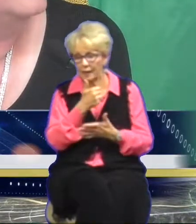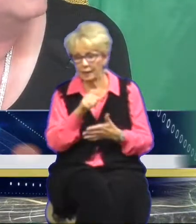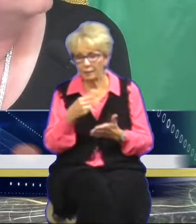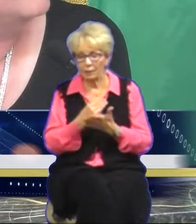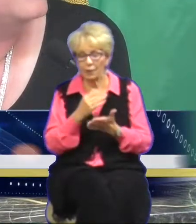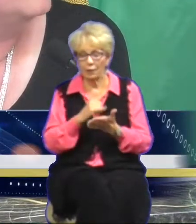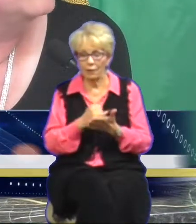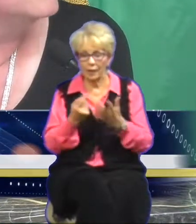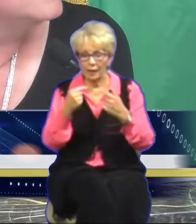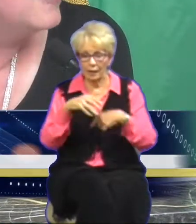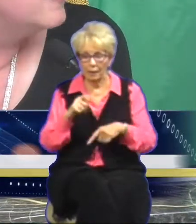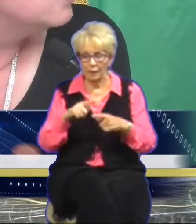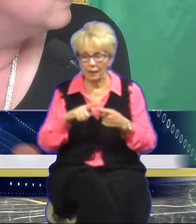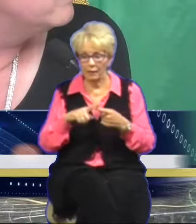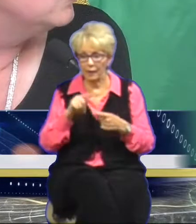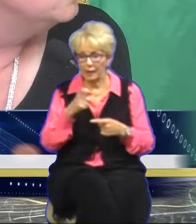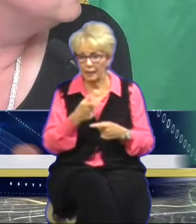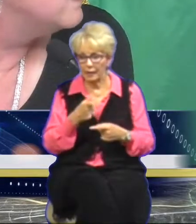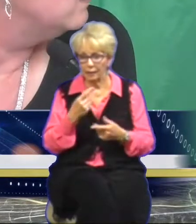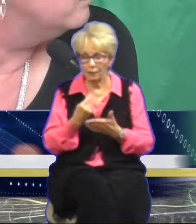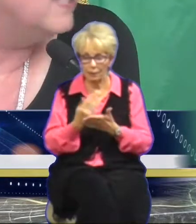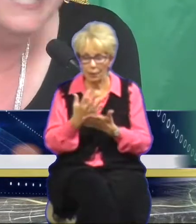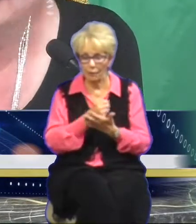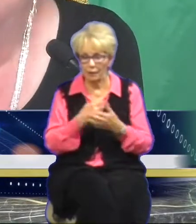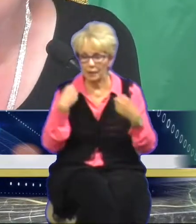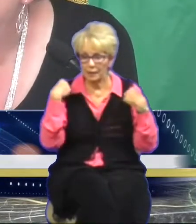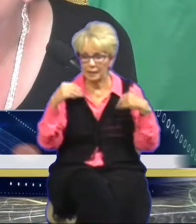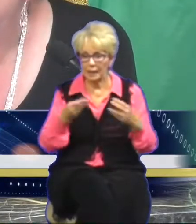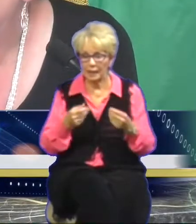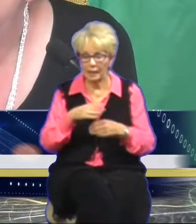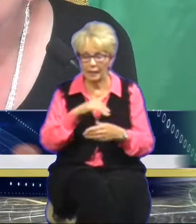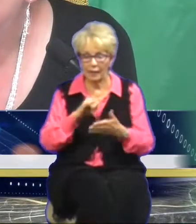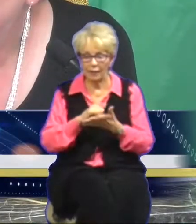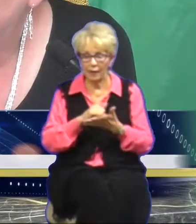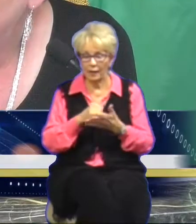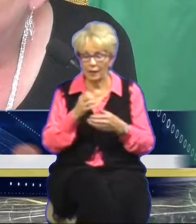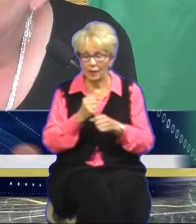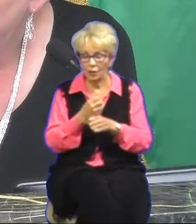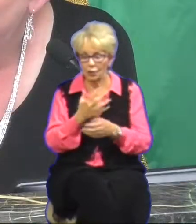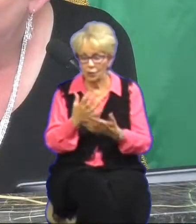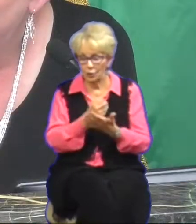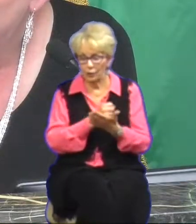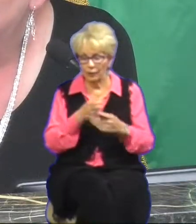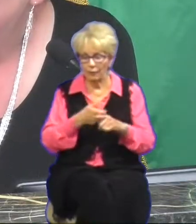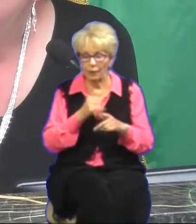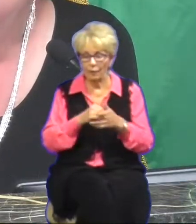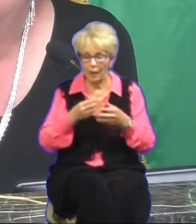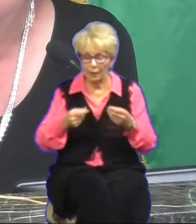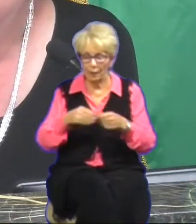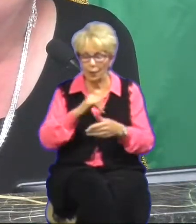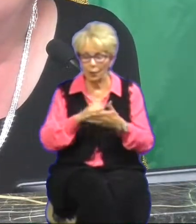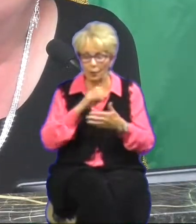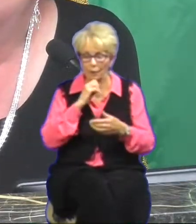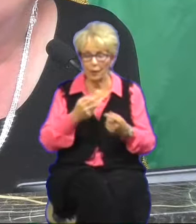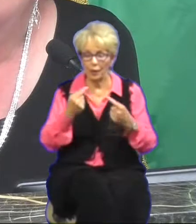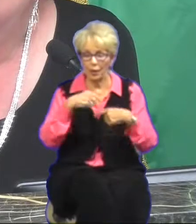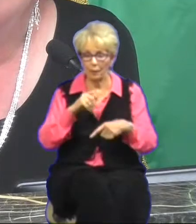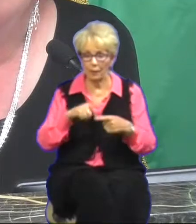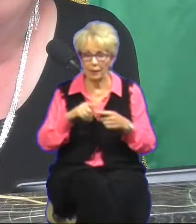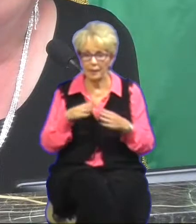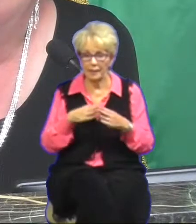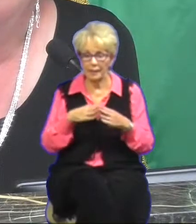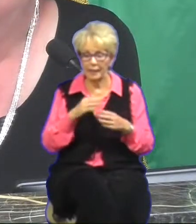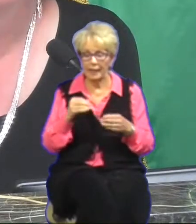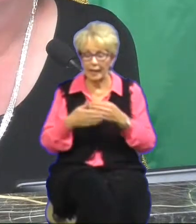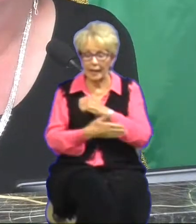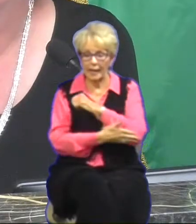money that comes back, whether it's tax revenue, sale of land, anything that's generated from that property, would then come back to the city and